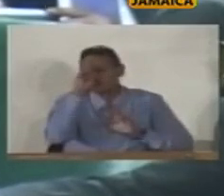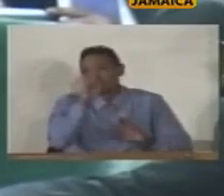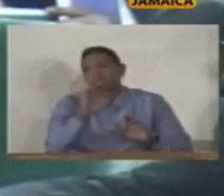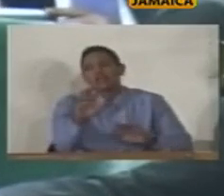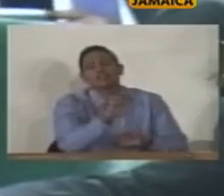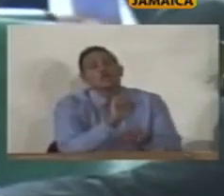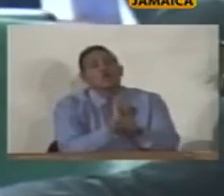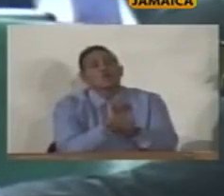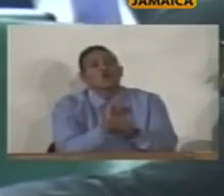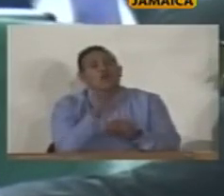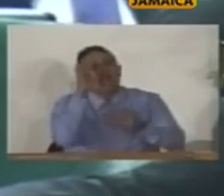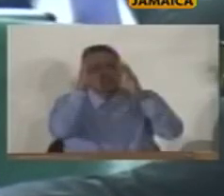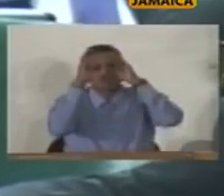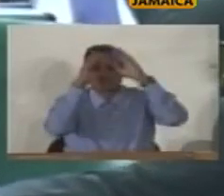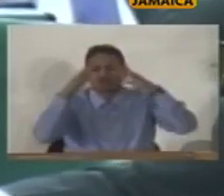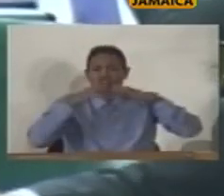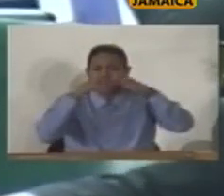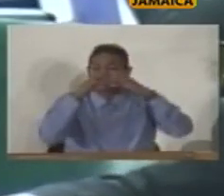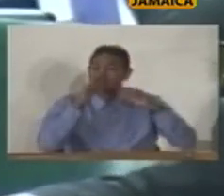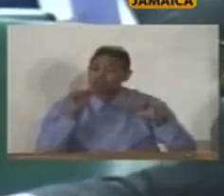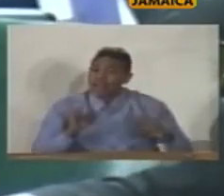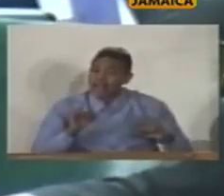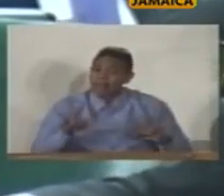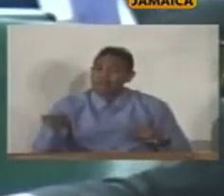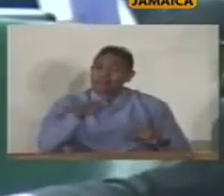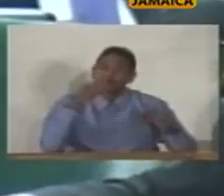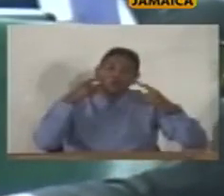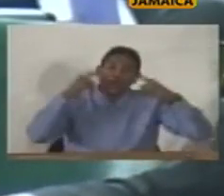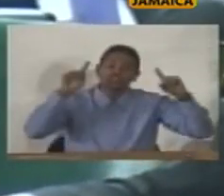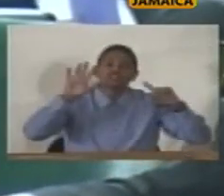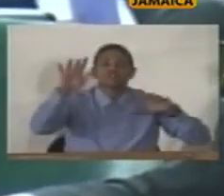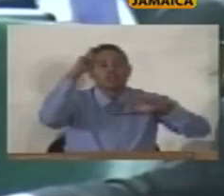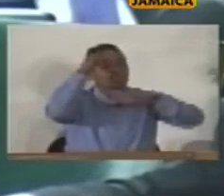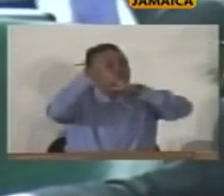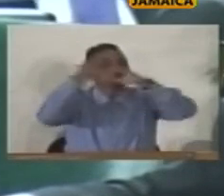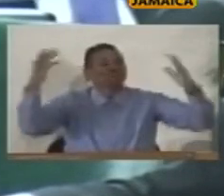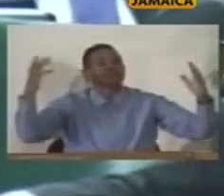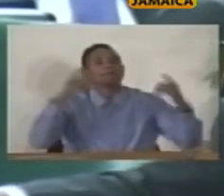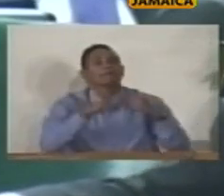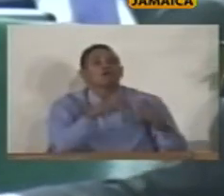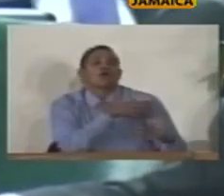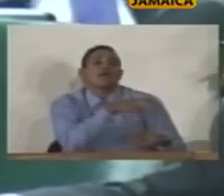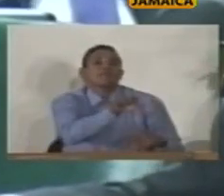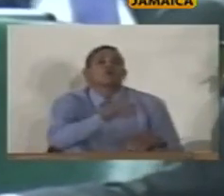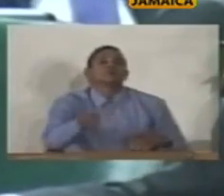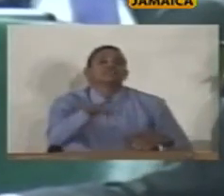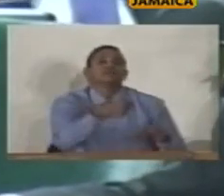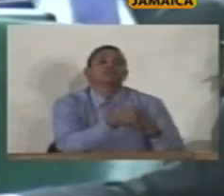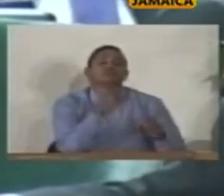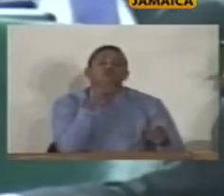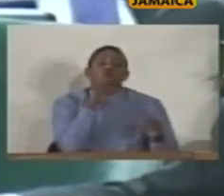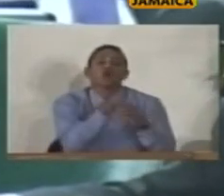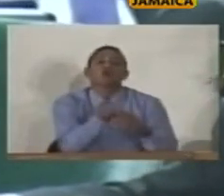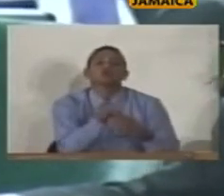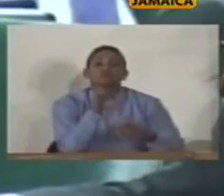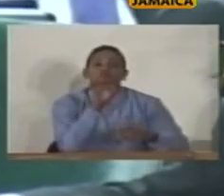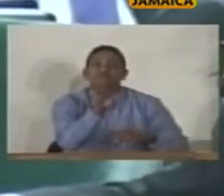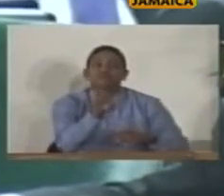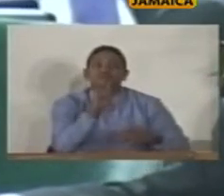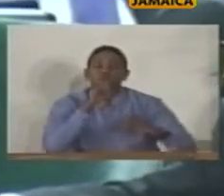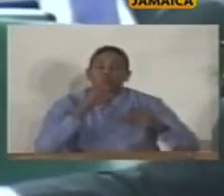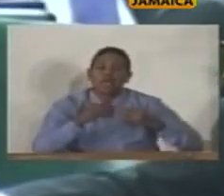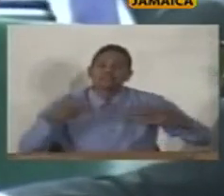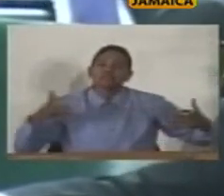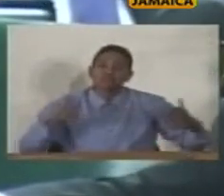and creations, enables them to achieve their dreams, and empowers them to contribute to building